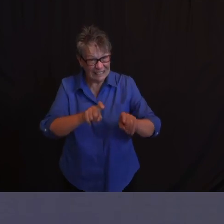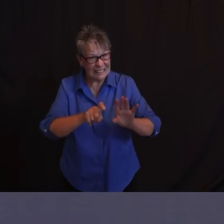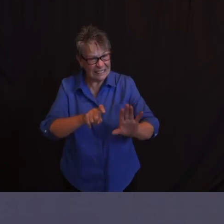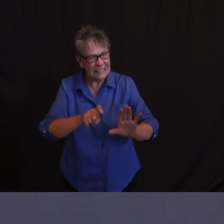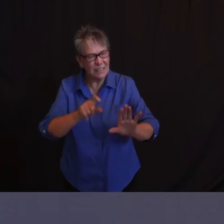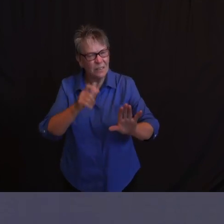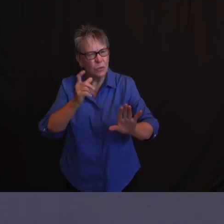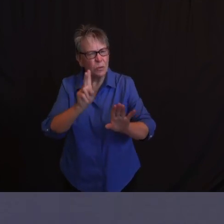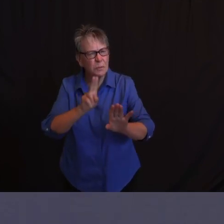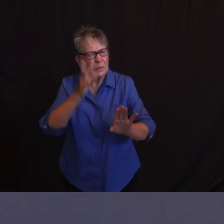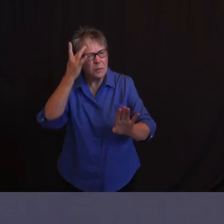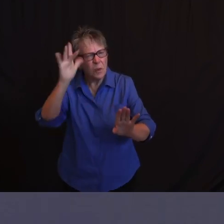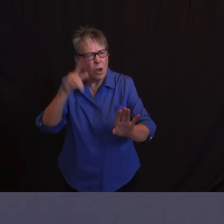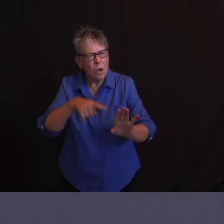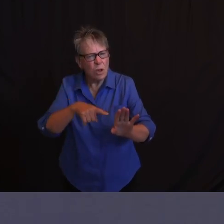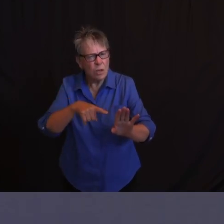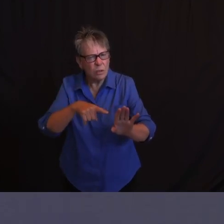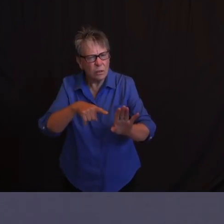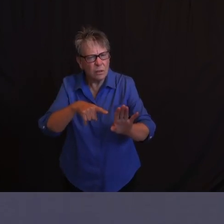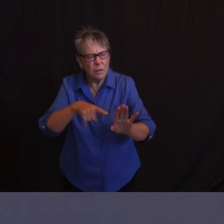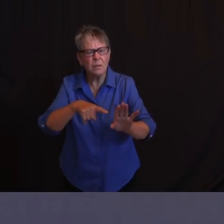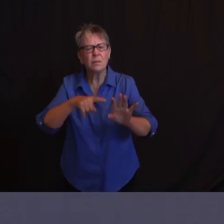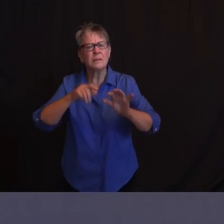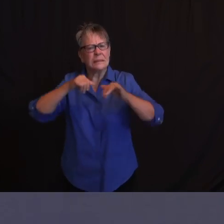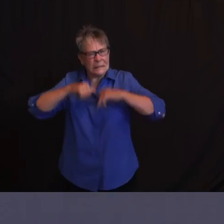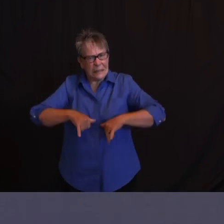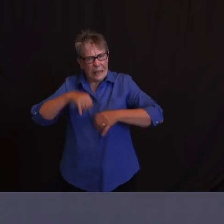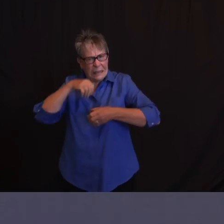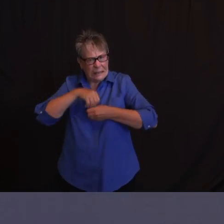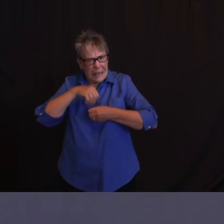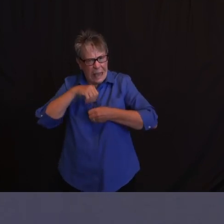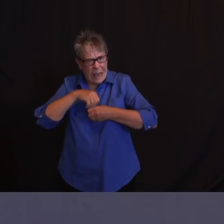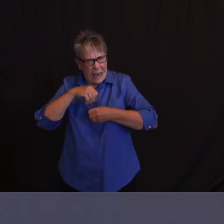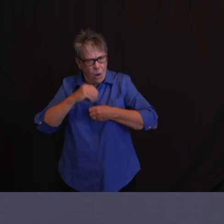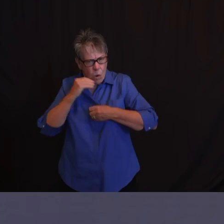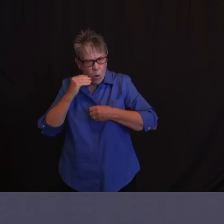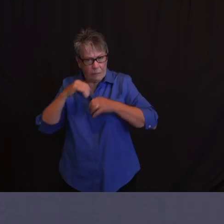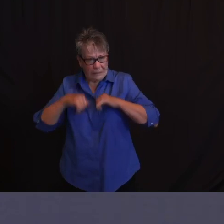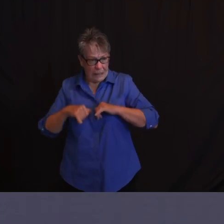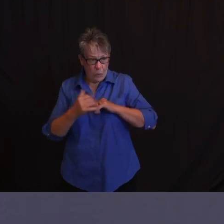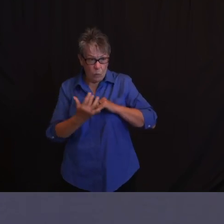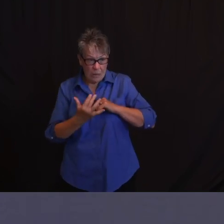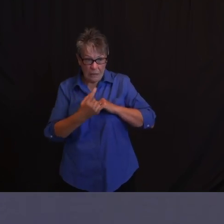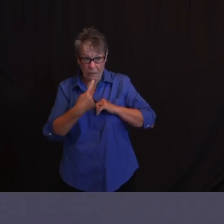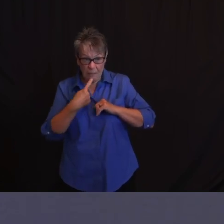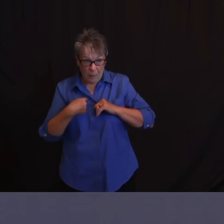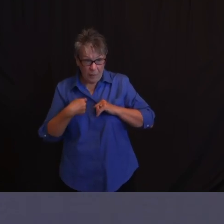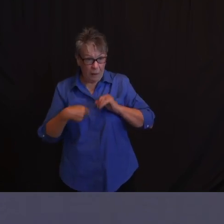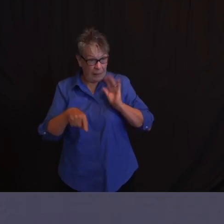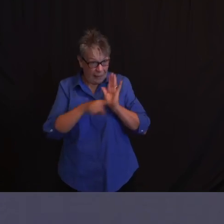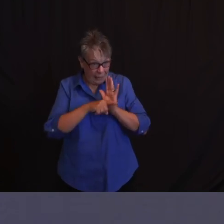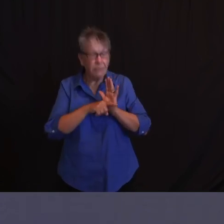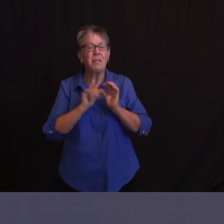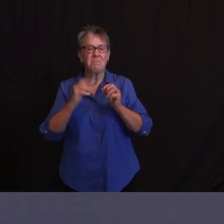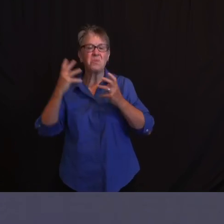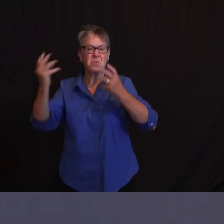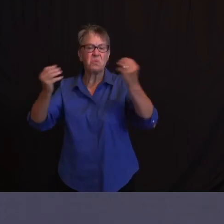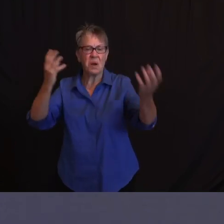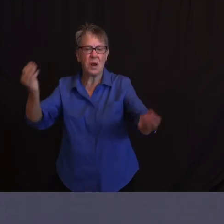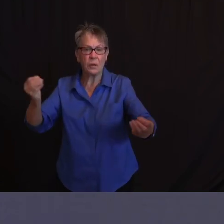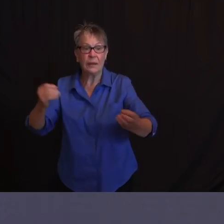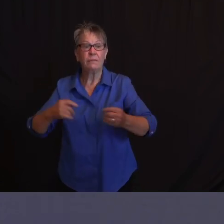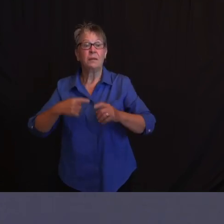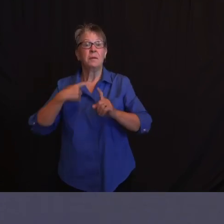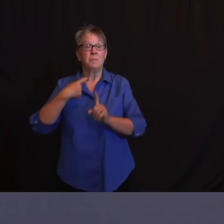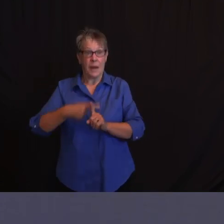to this, particularly if you're a young person, but if you are inside without face covering in a